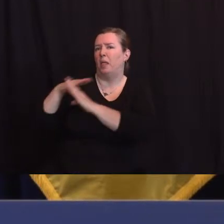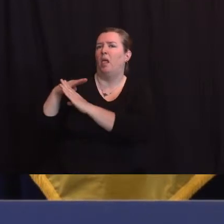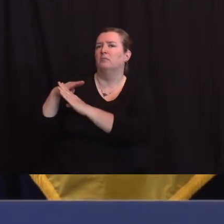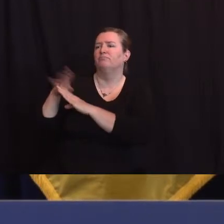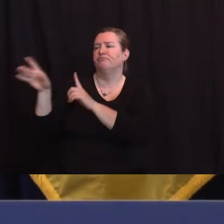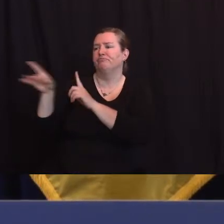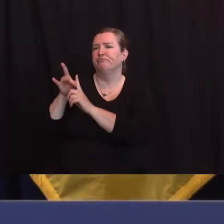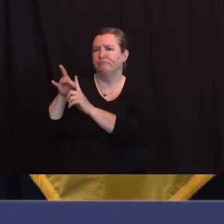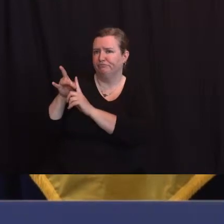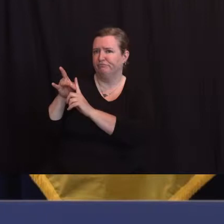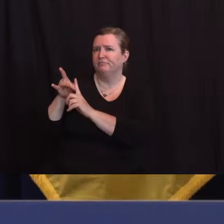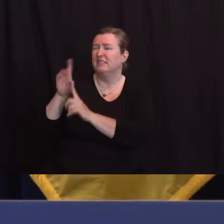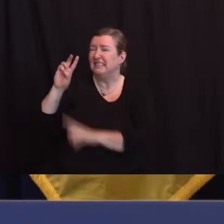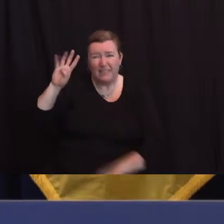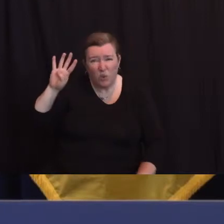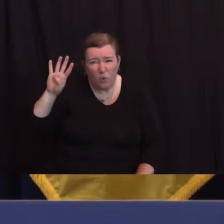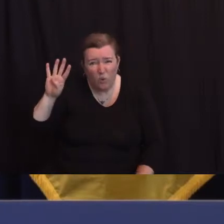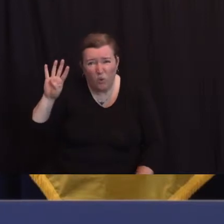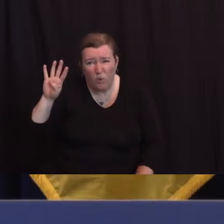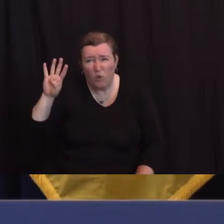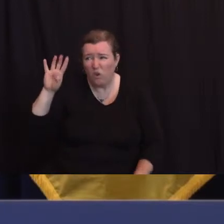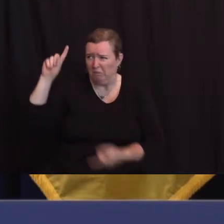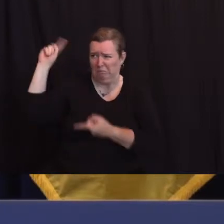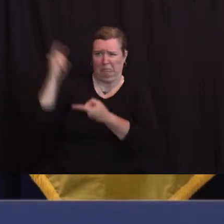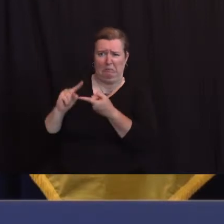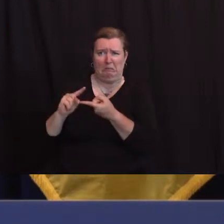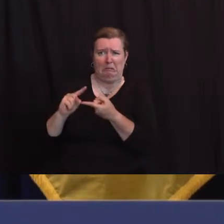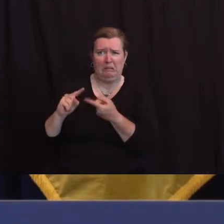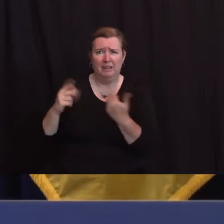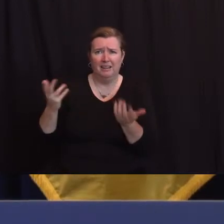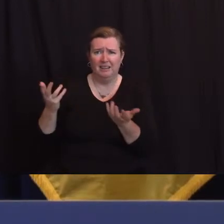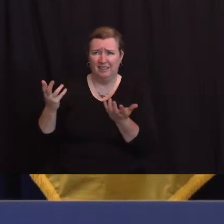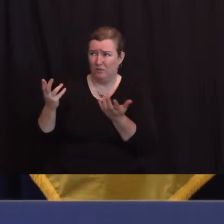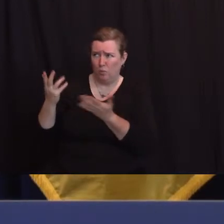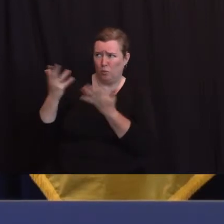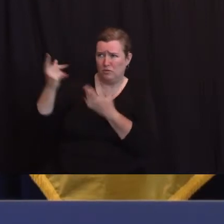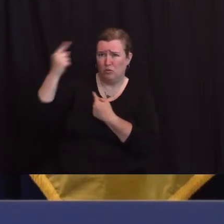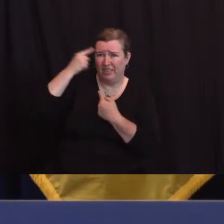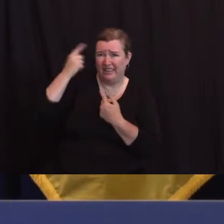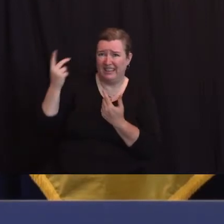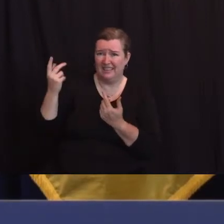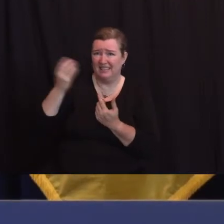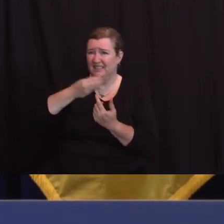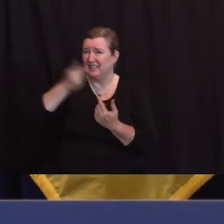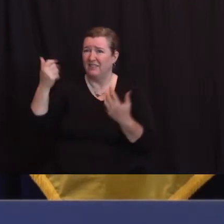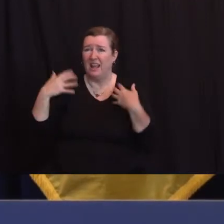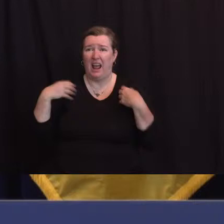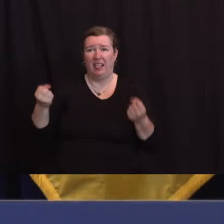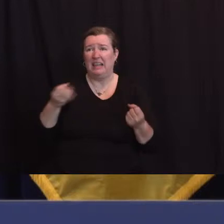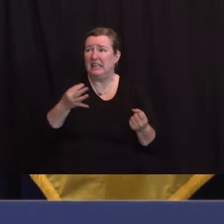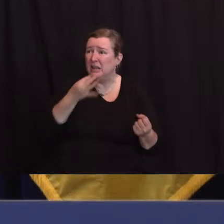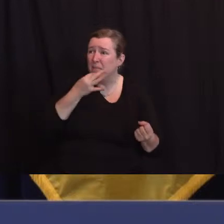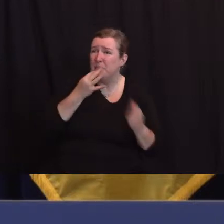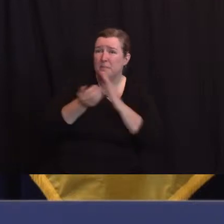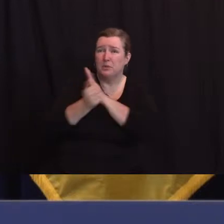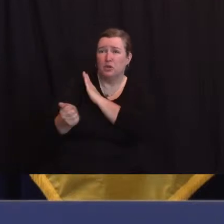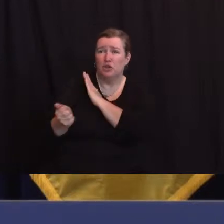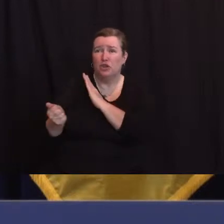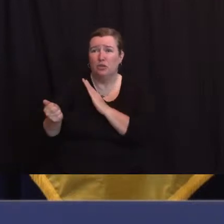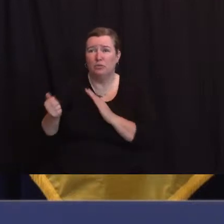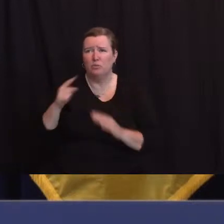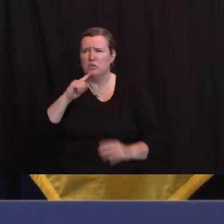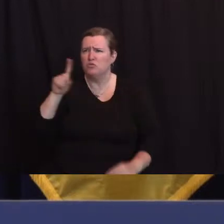that? I know that several health experts have raised questions about how this study was done. Is